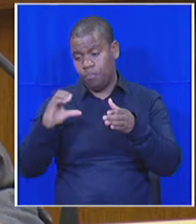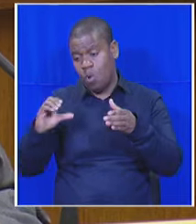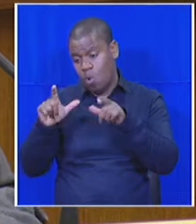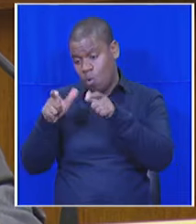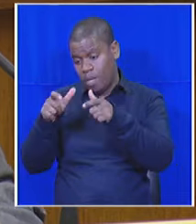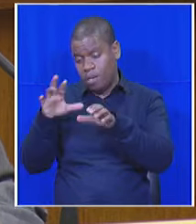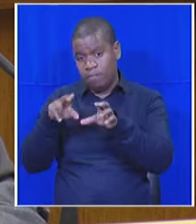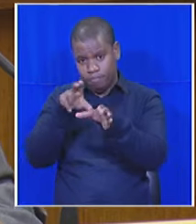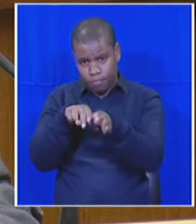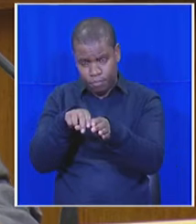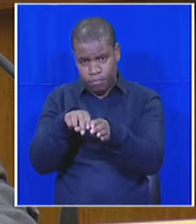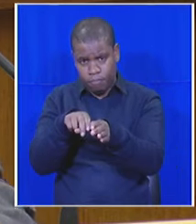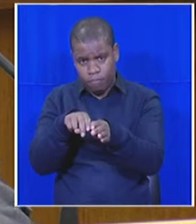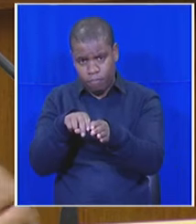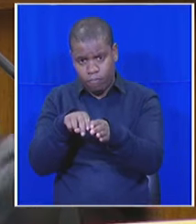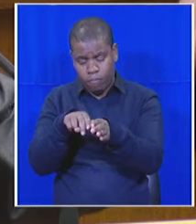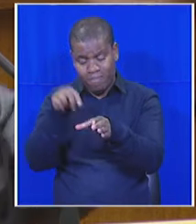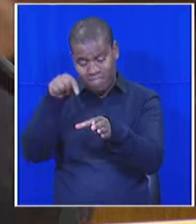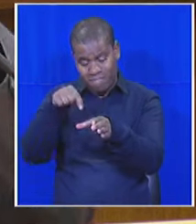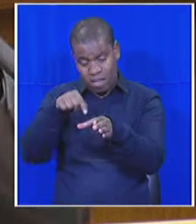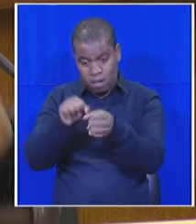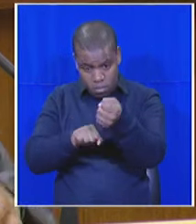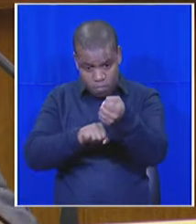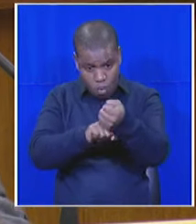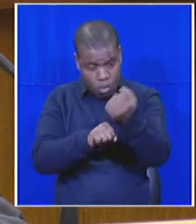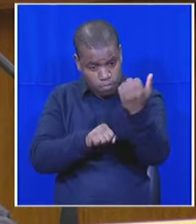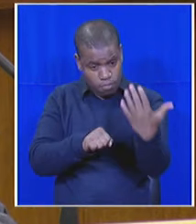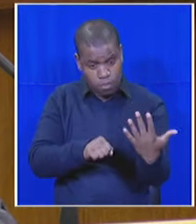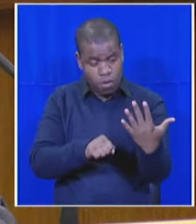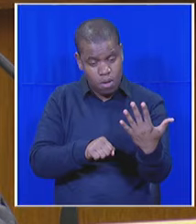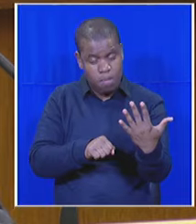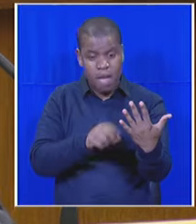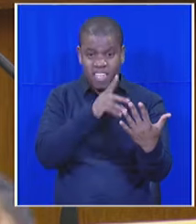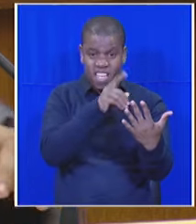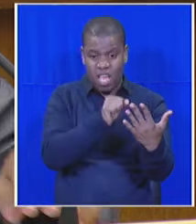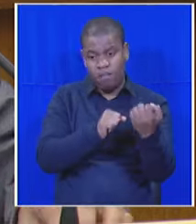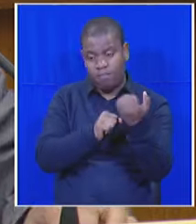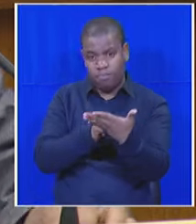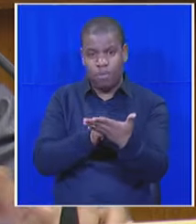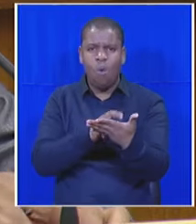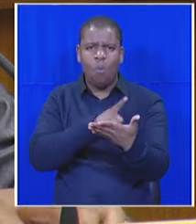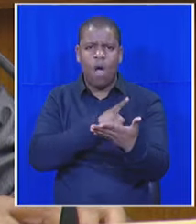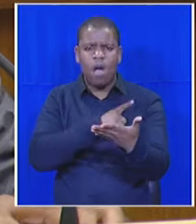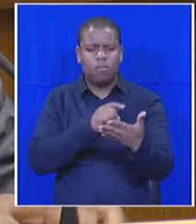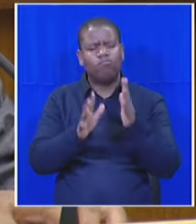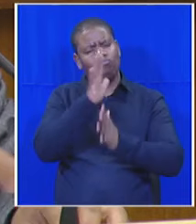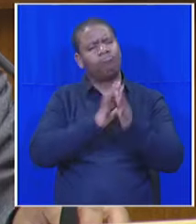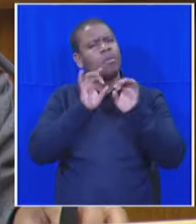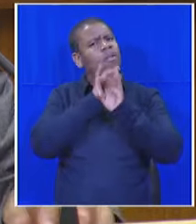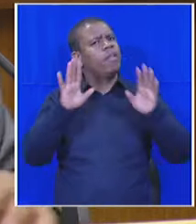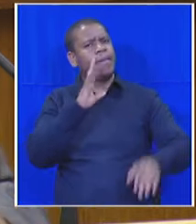Committee did not support the recommendation by the DA because there was no clarity